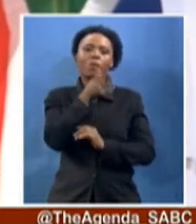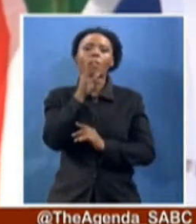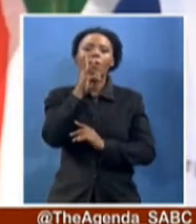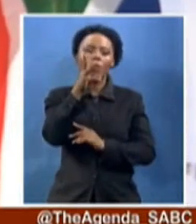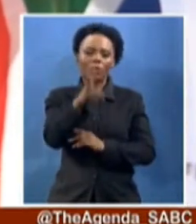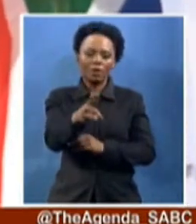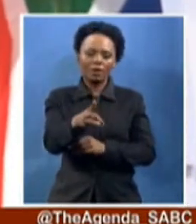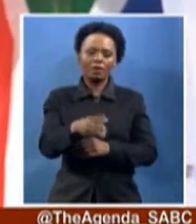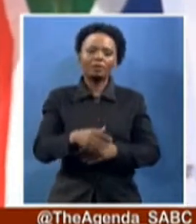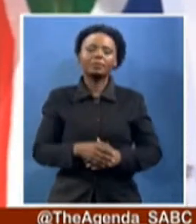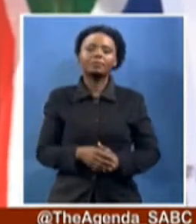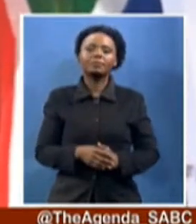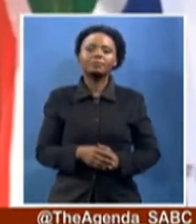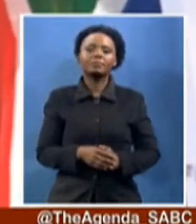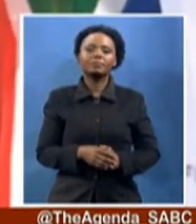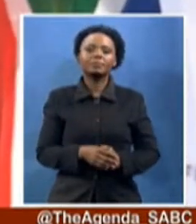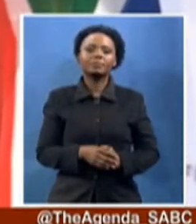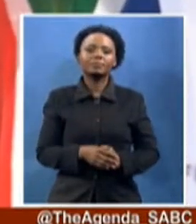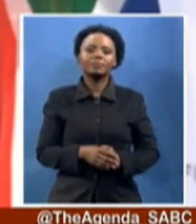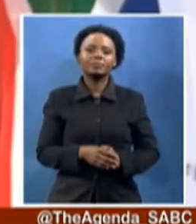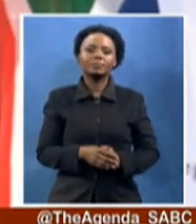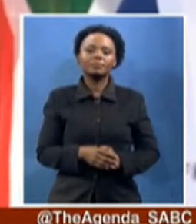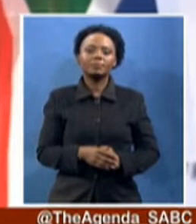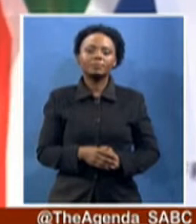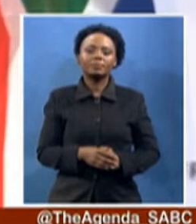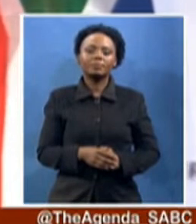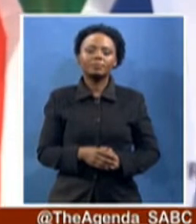sit or take our seats,